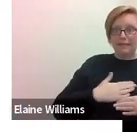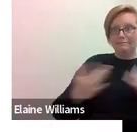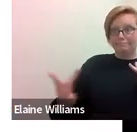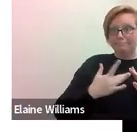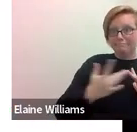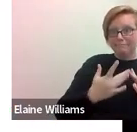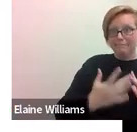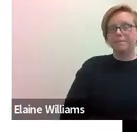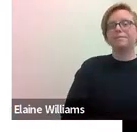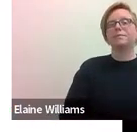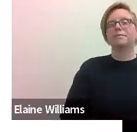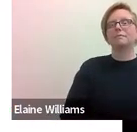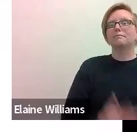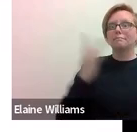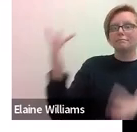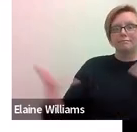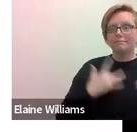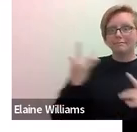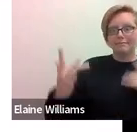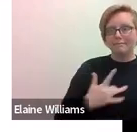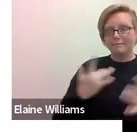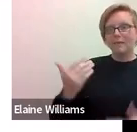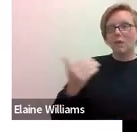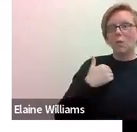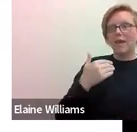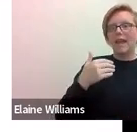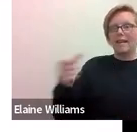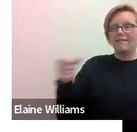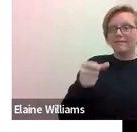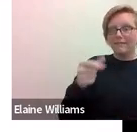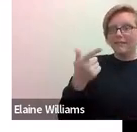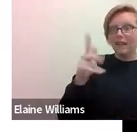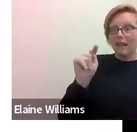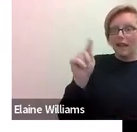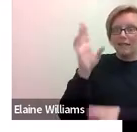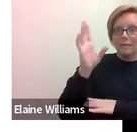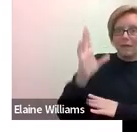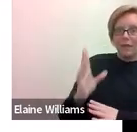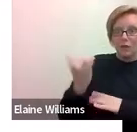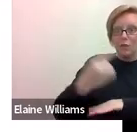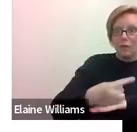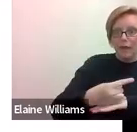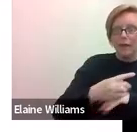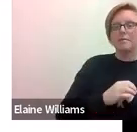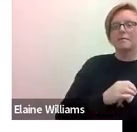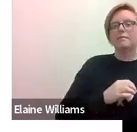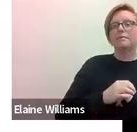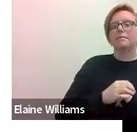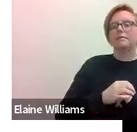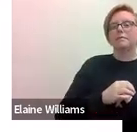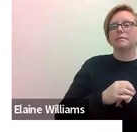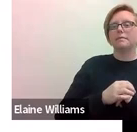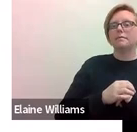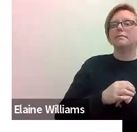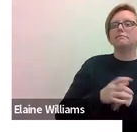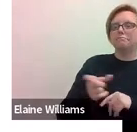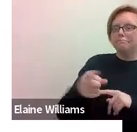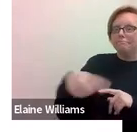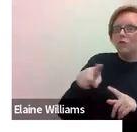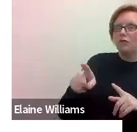So we are so excited. We have a guest speaker today. So we have been having requests for this type of a